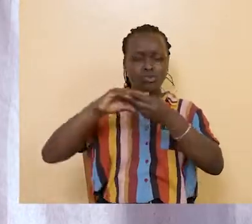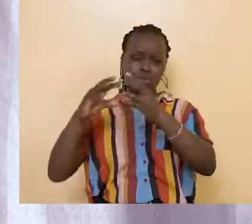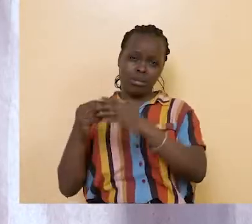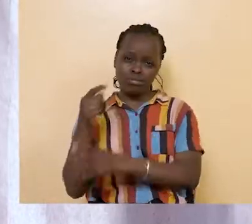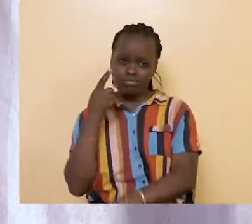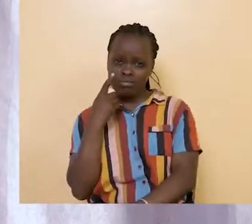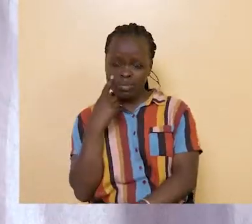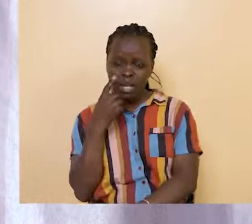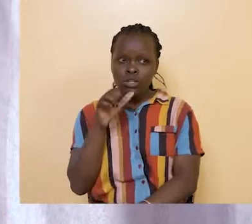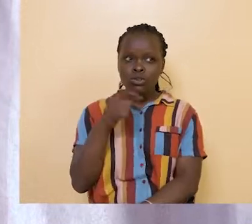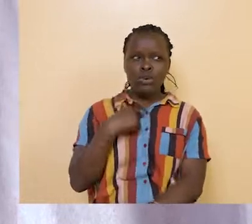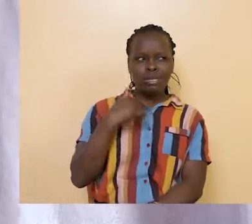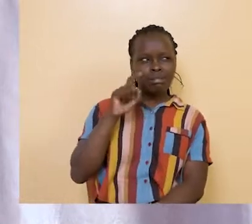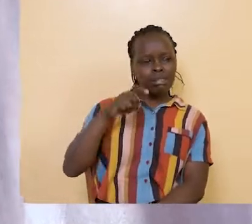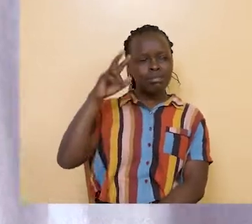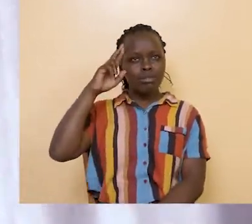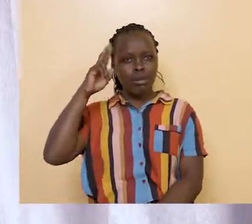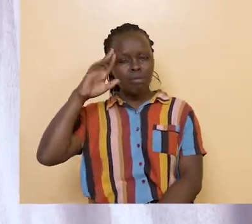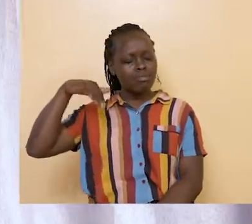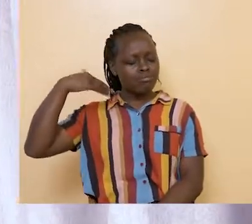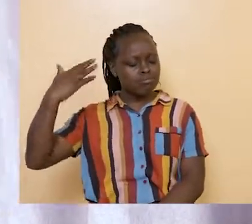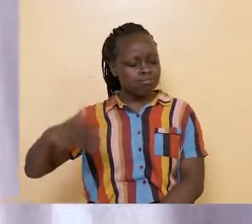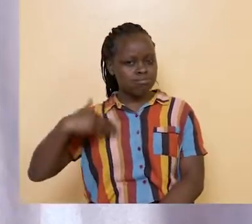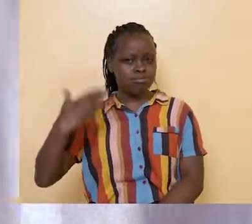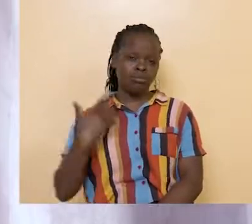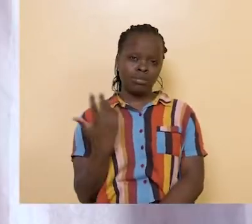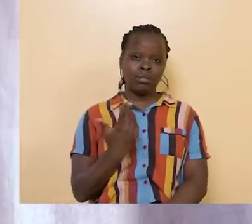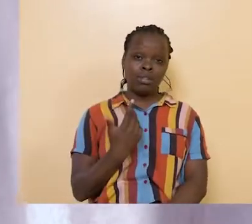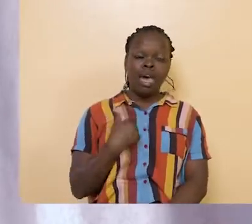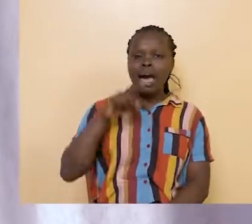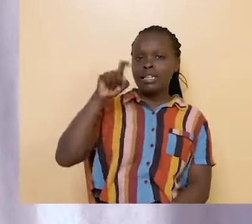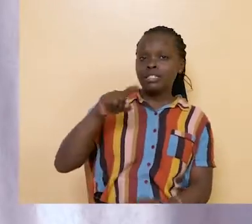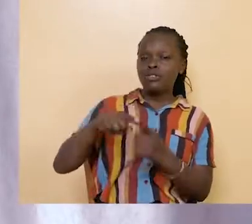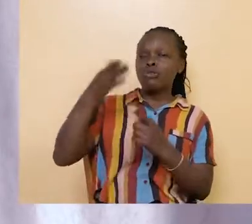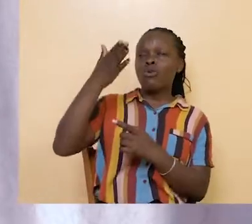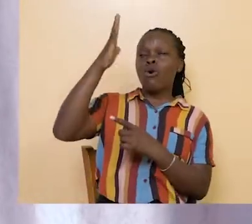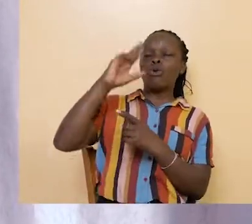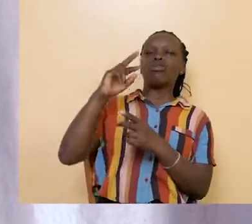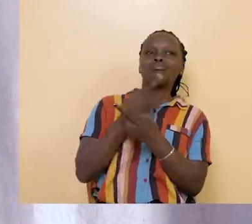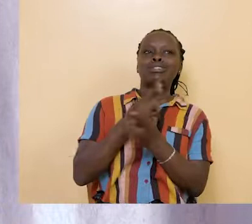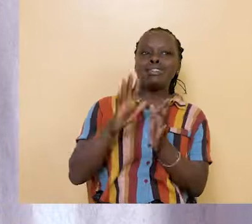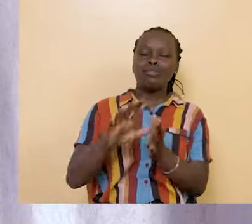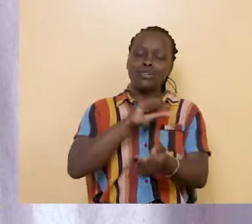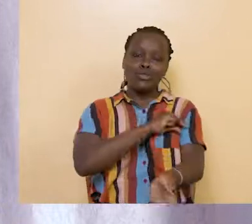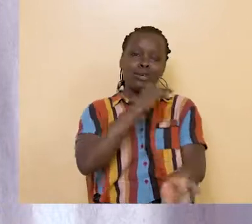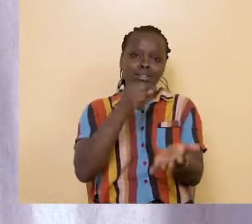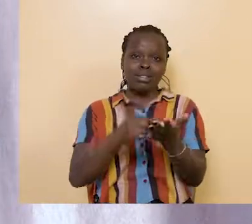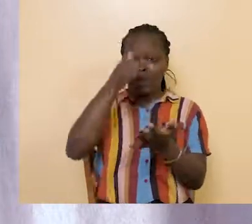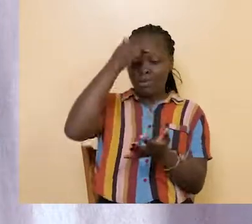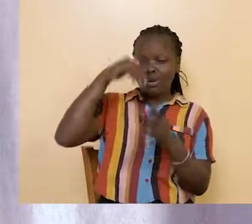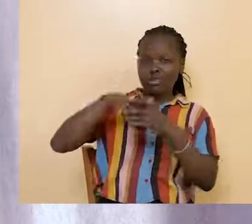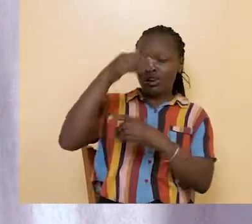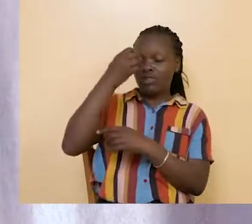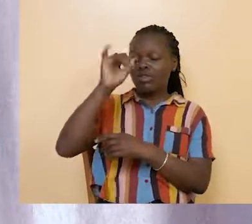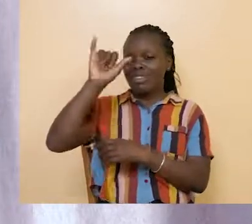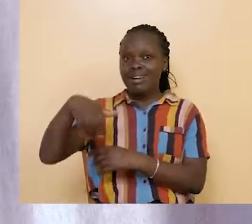God. And so we need to remember every day our need for God's redeeming grace. Because